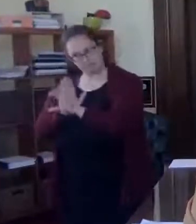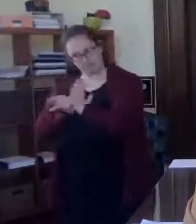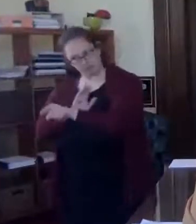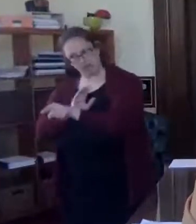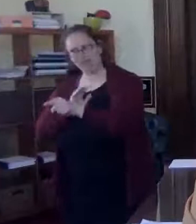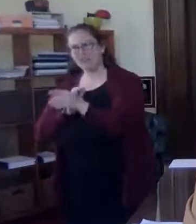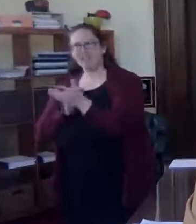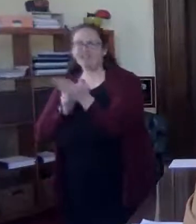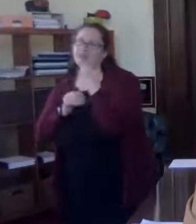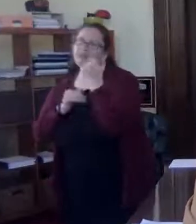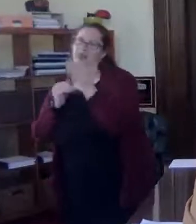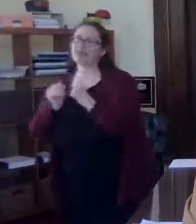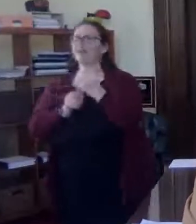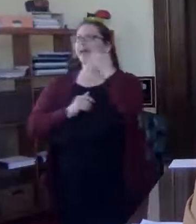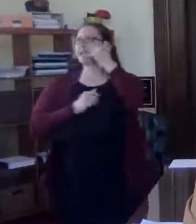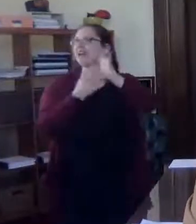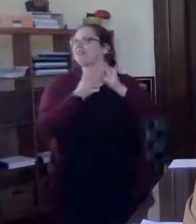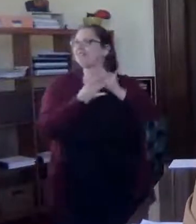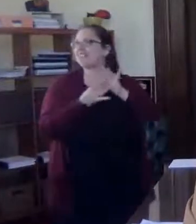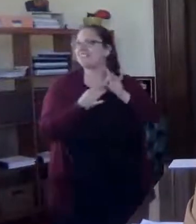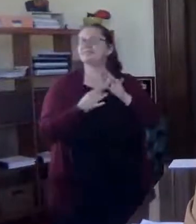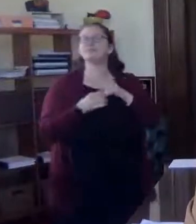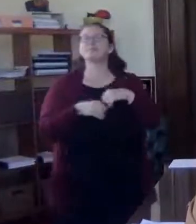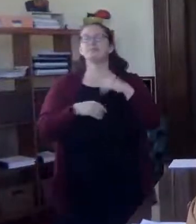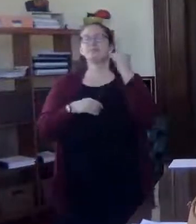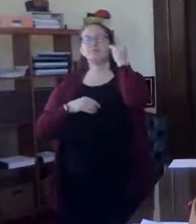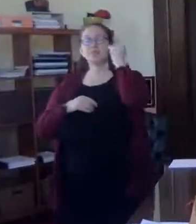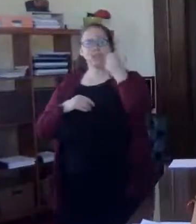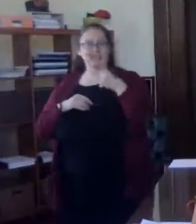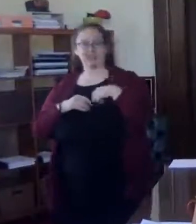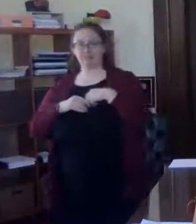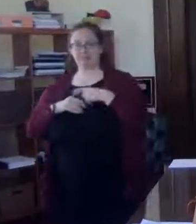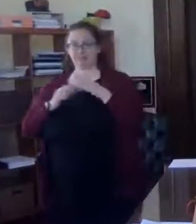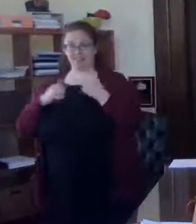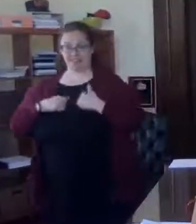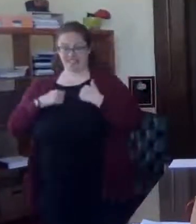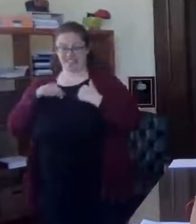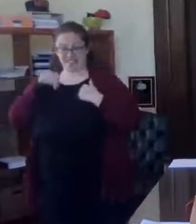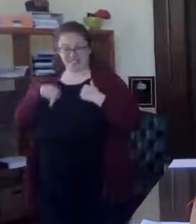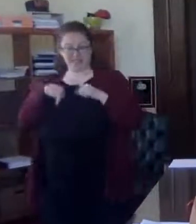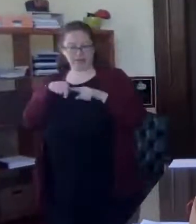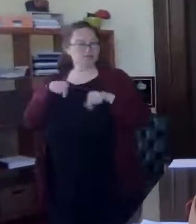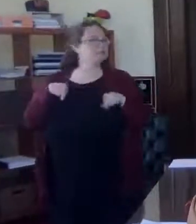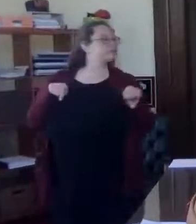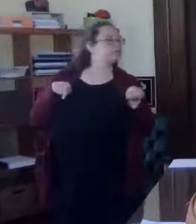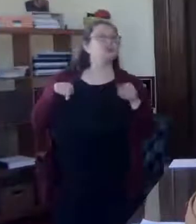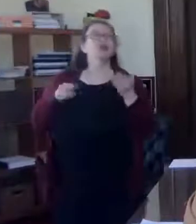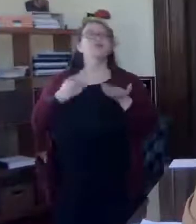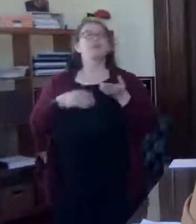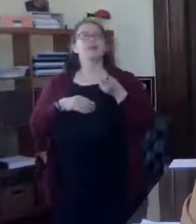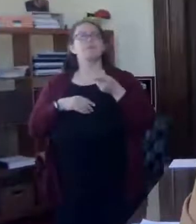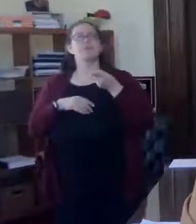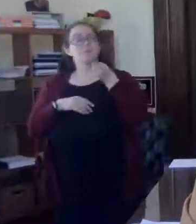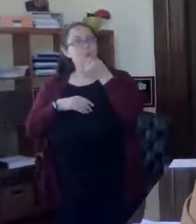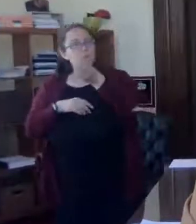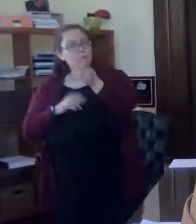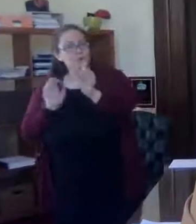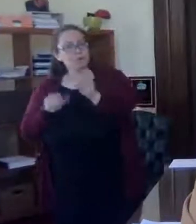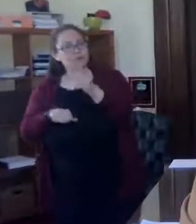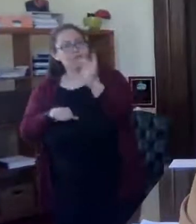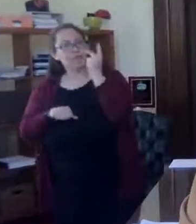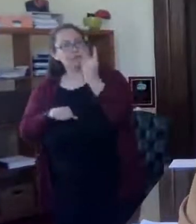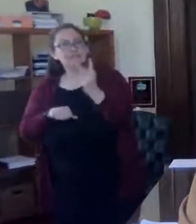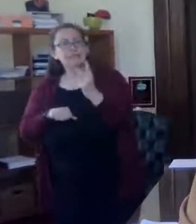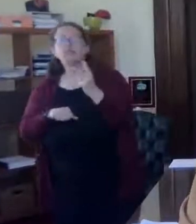to show some of those pictures. If it's right next door to you, you may have a view onto that property that the